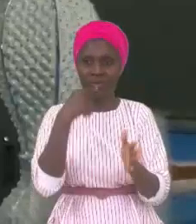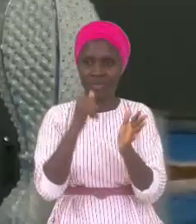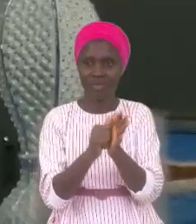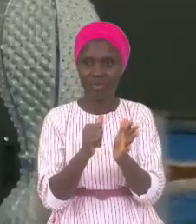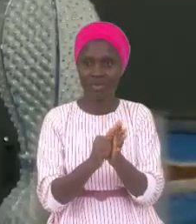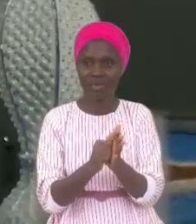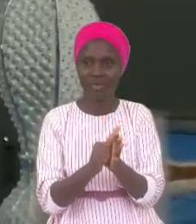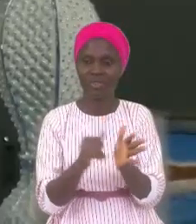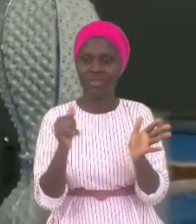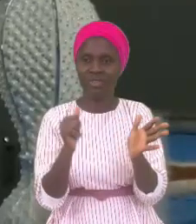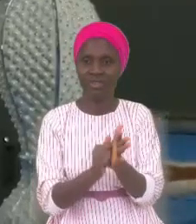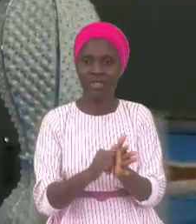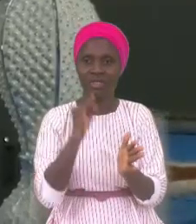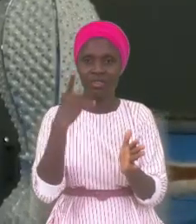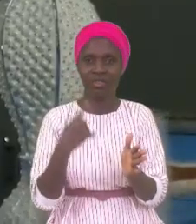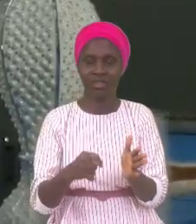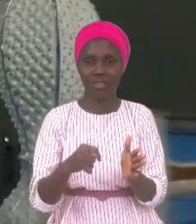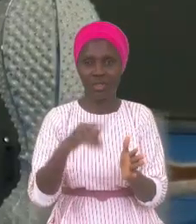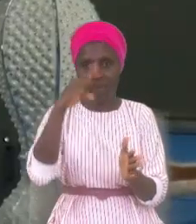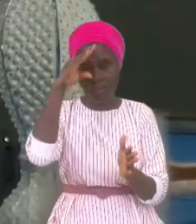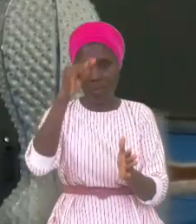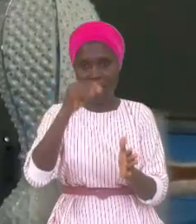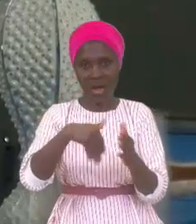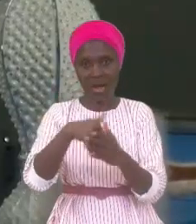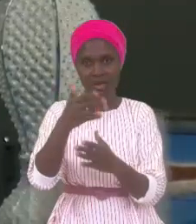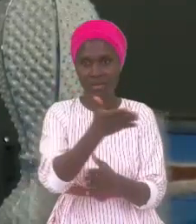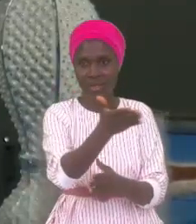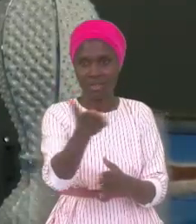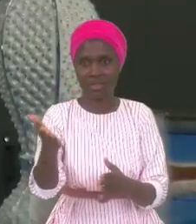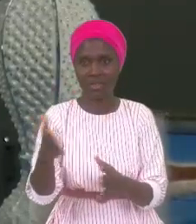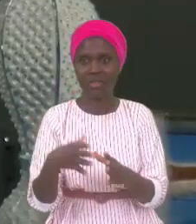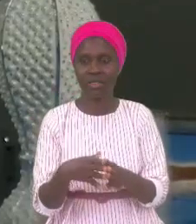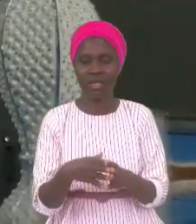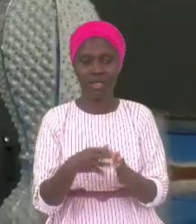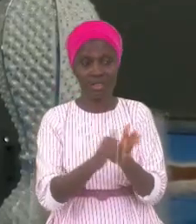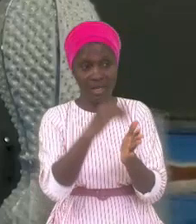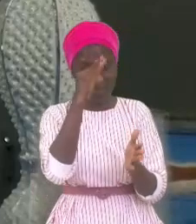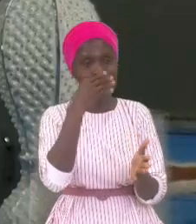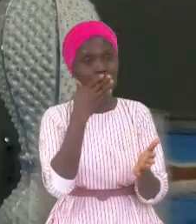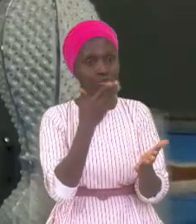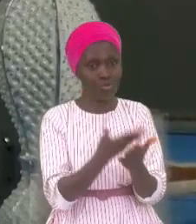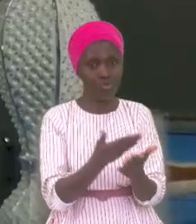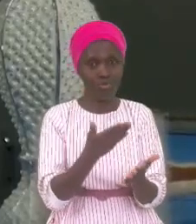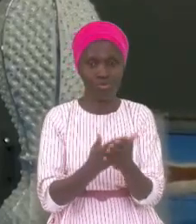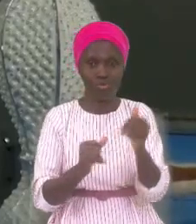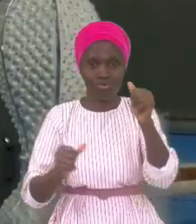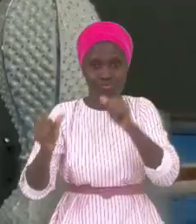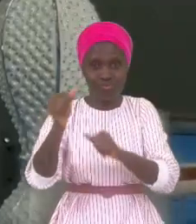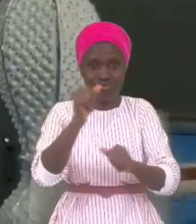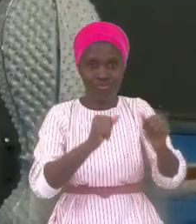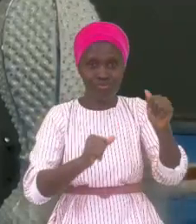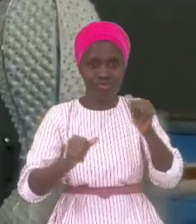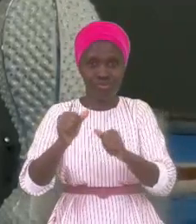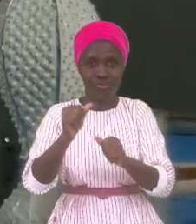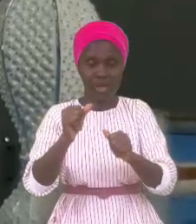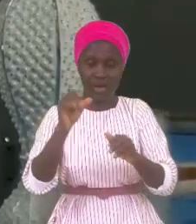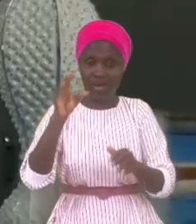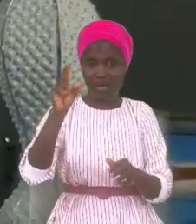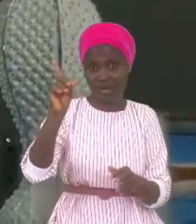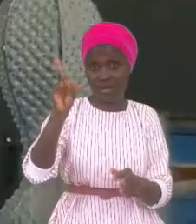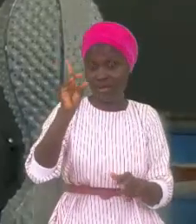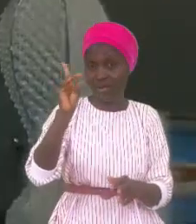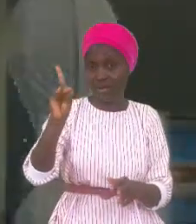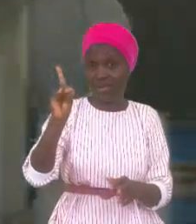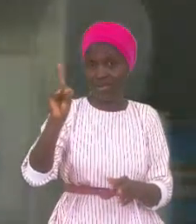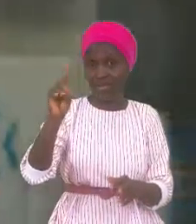a man outside there is a good dramatist. And, you know, he entertains people. And if you put